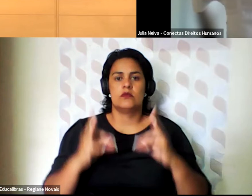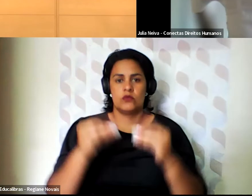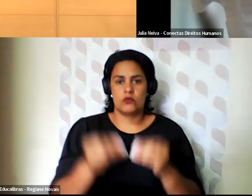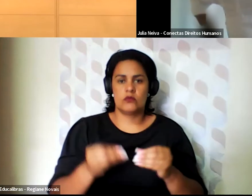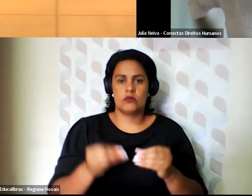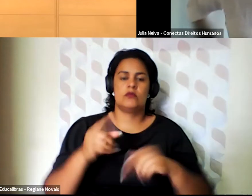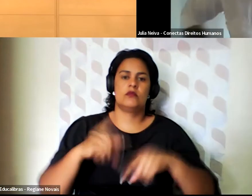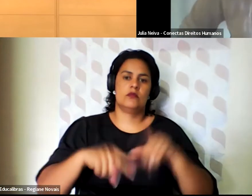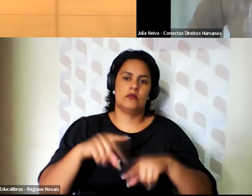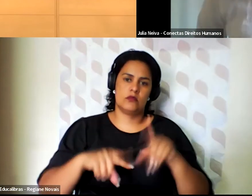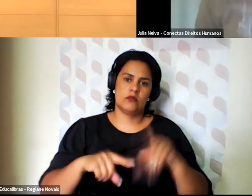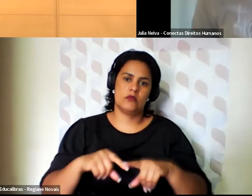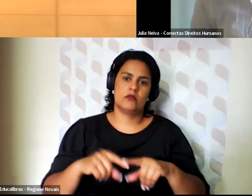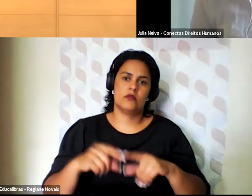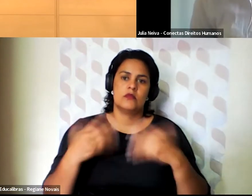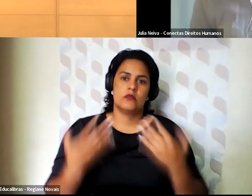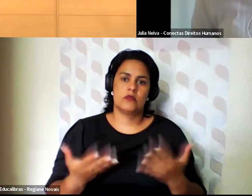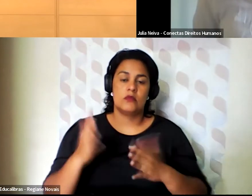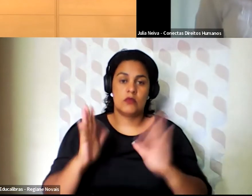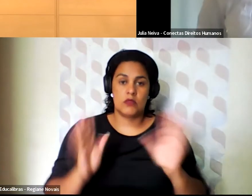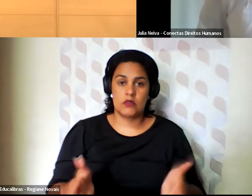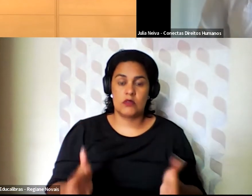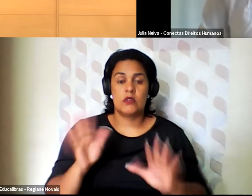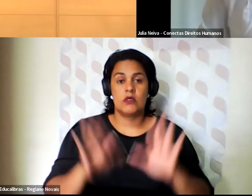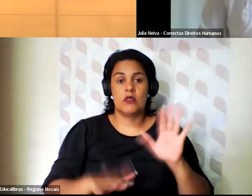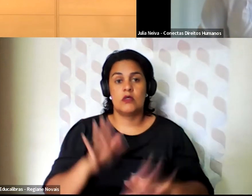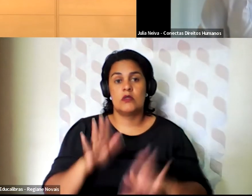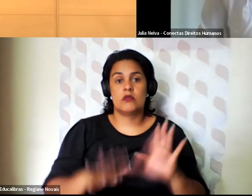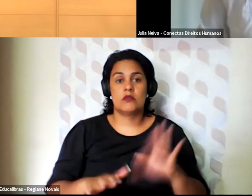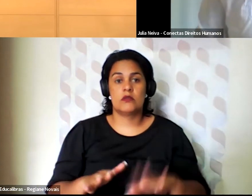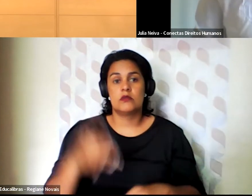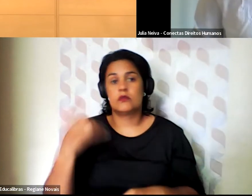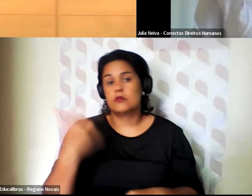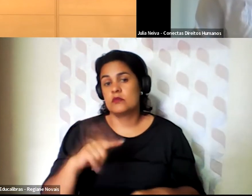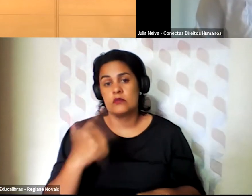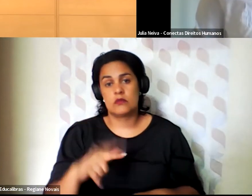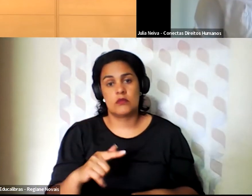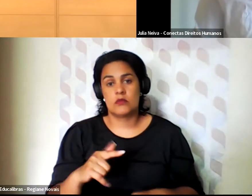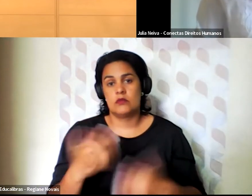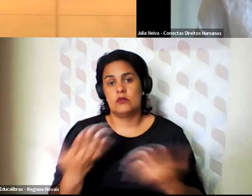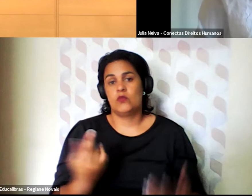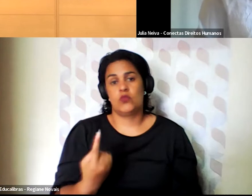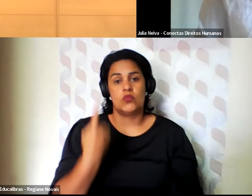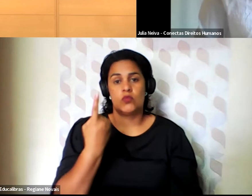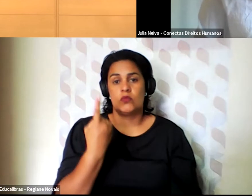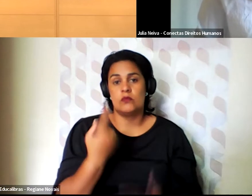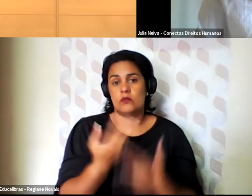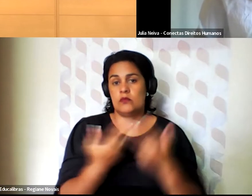that does not fully make sense. For instance, there is we always use this example,